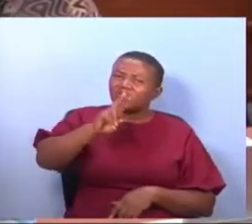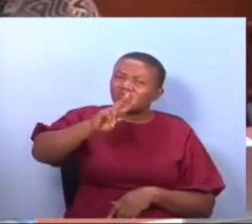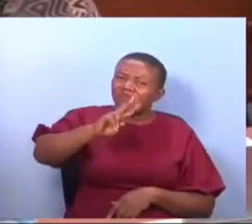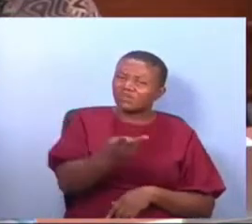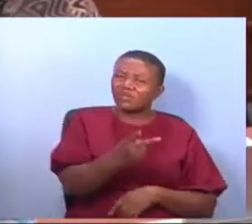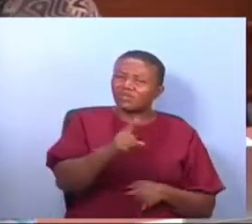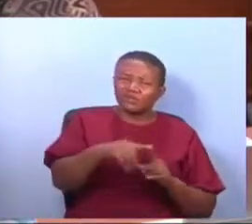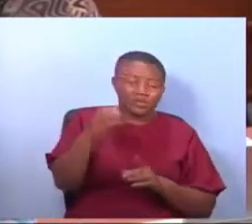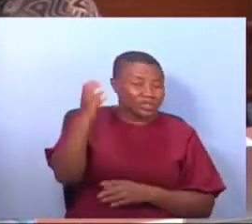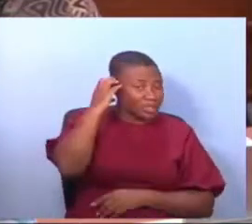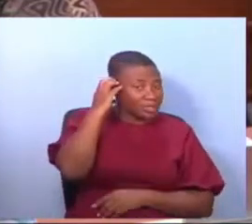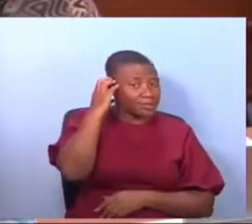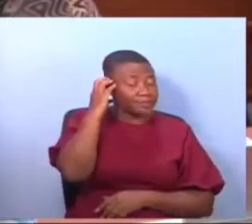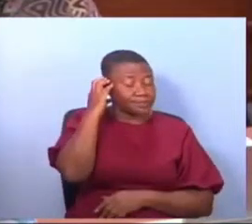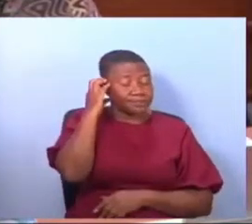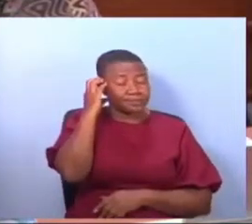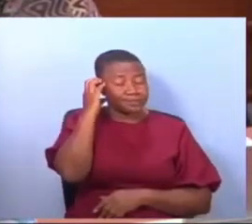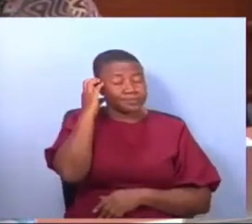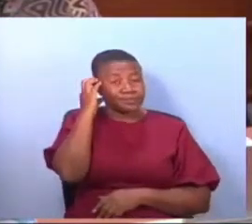fide.